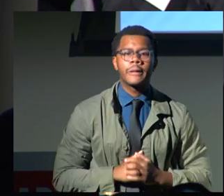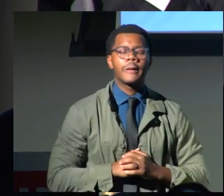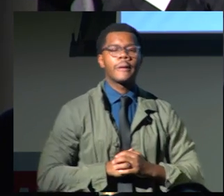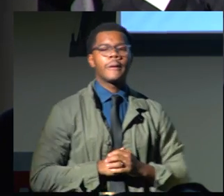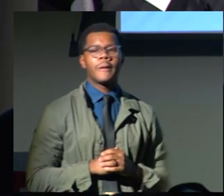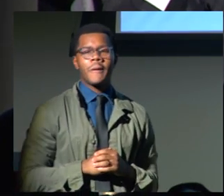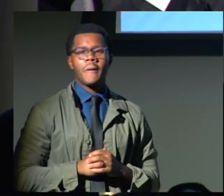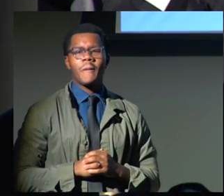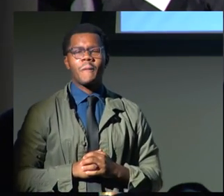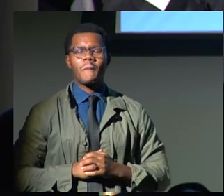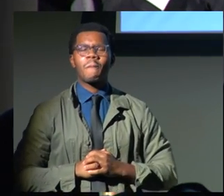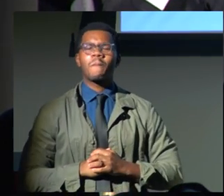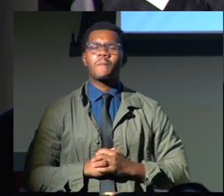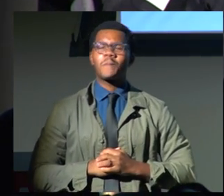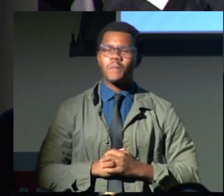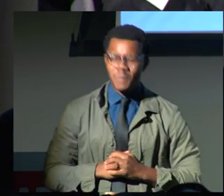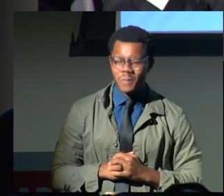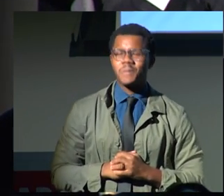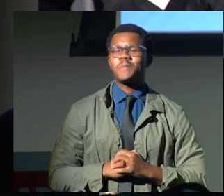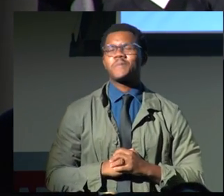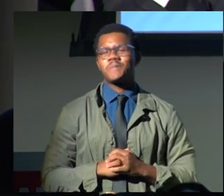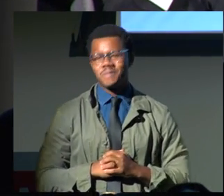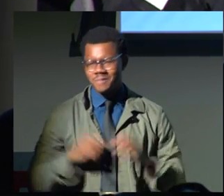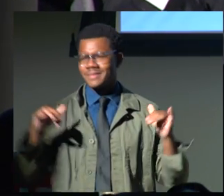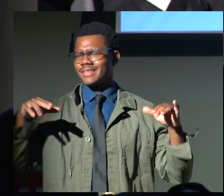2013. Yes, indeed.